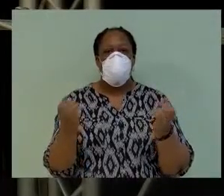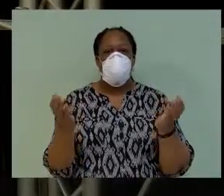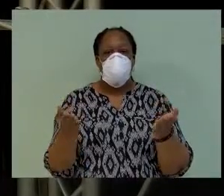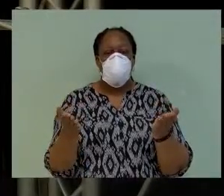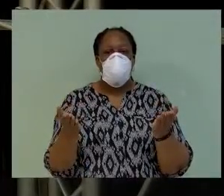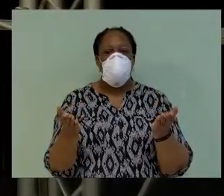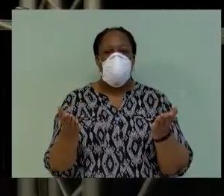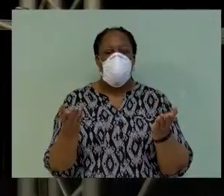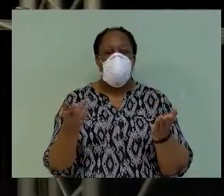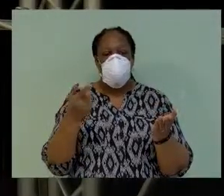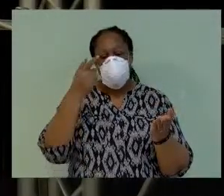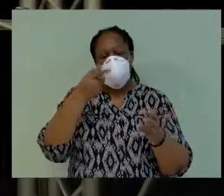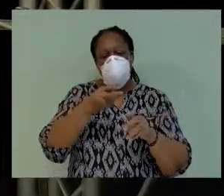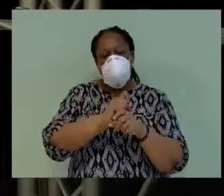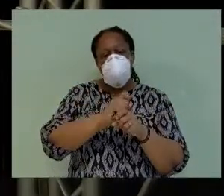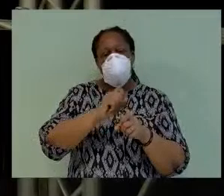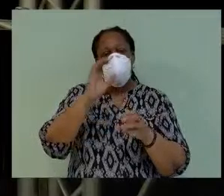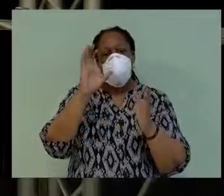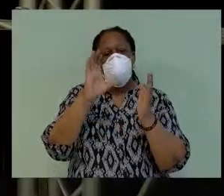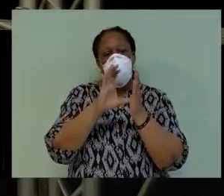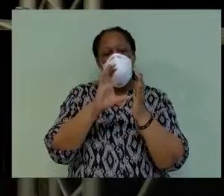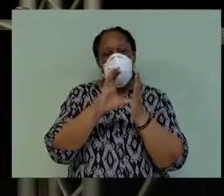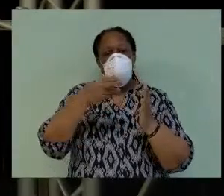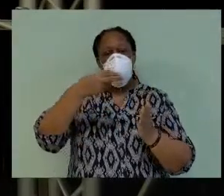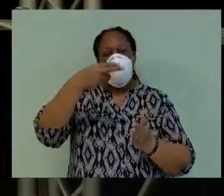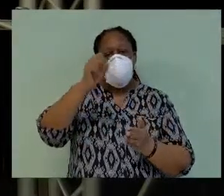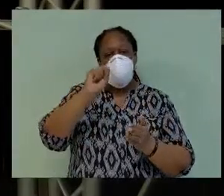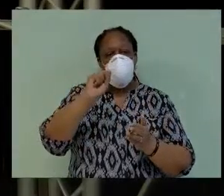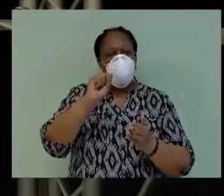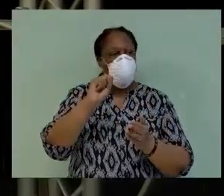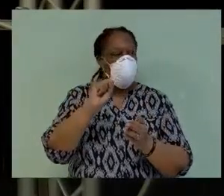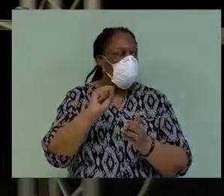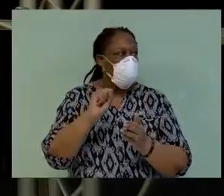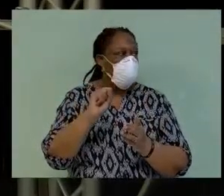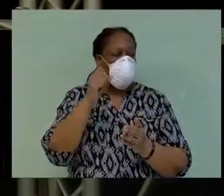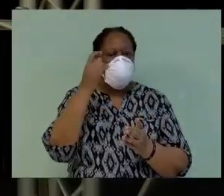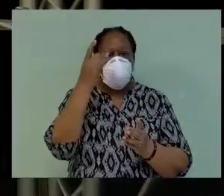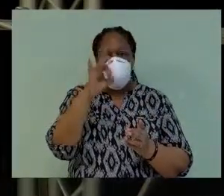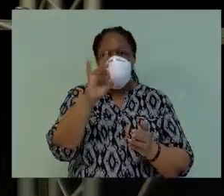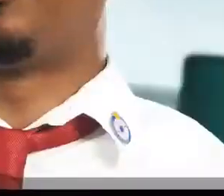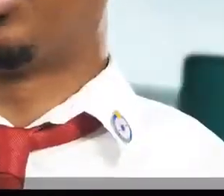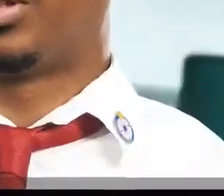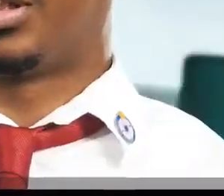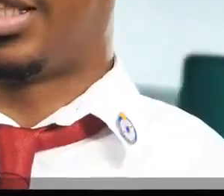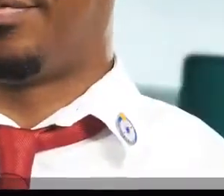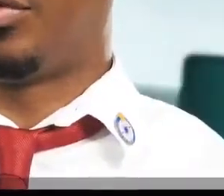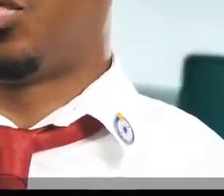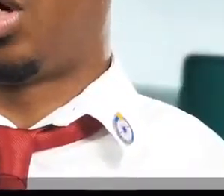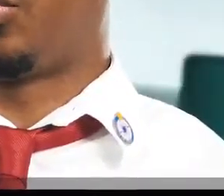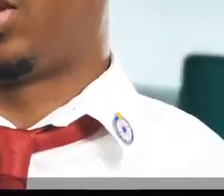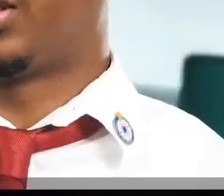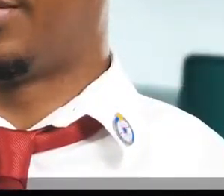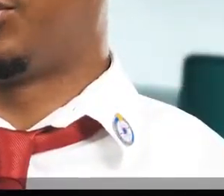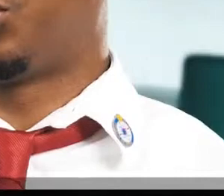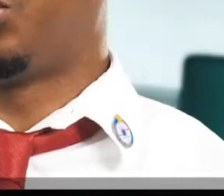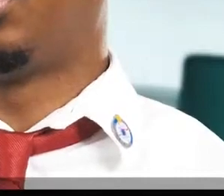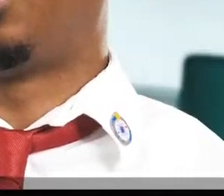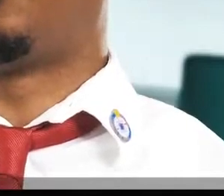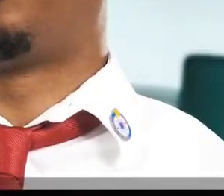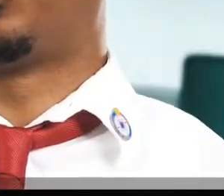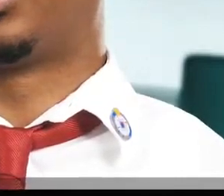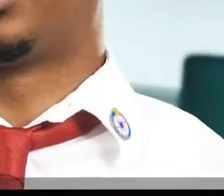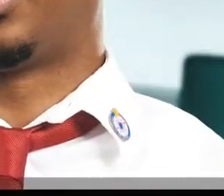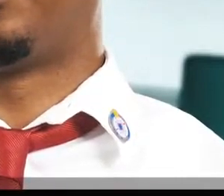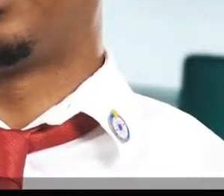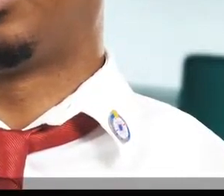of 1982. You see, Adeline Thompson, Dr. Wilkinson spoke about her some weeks ago.